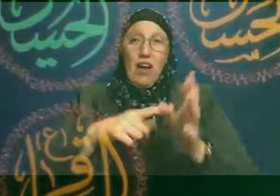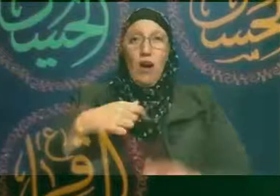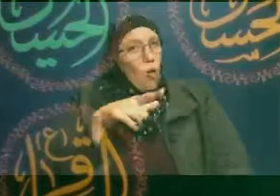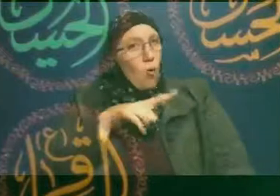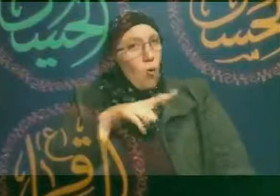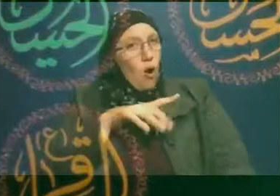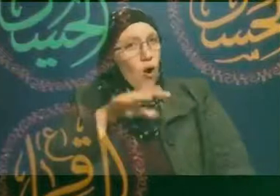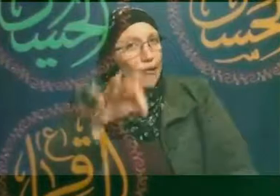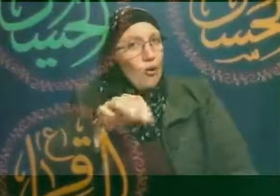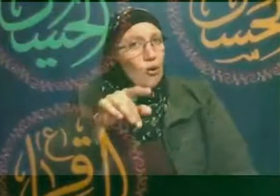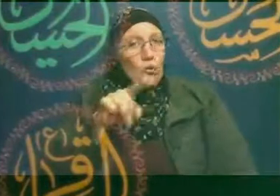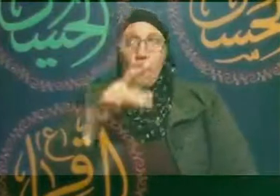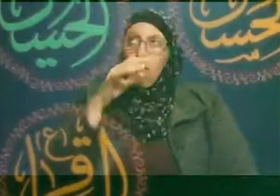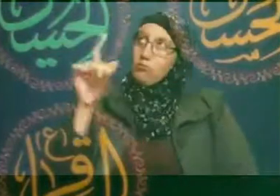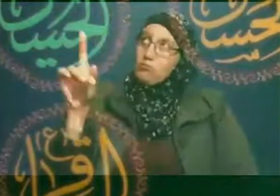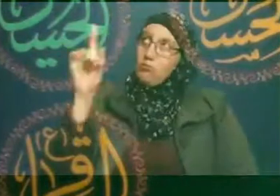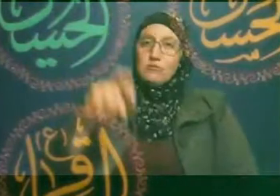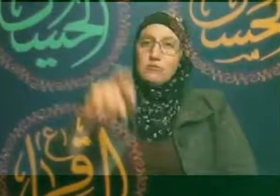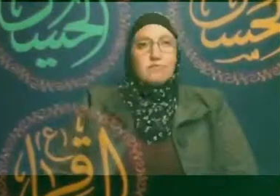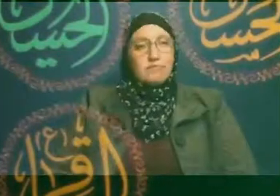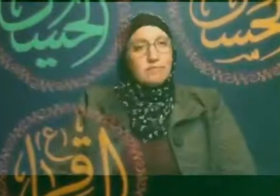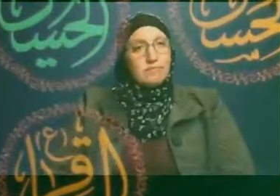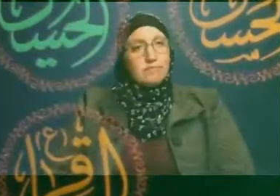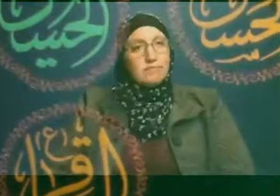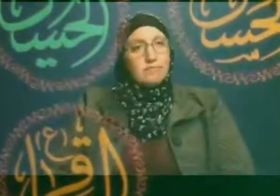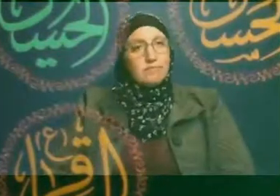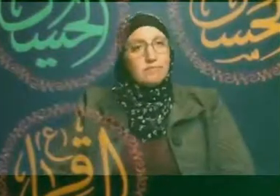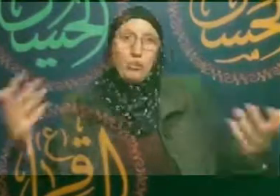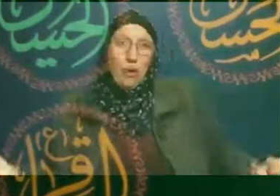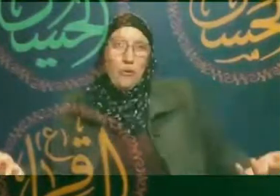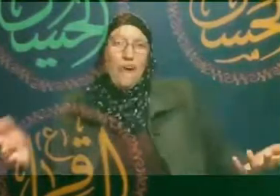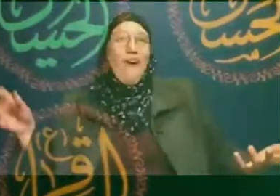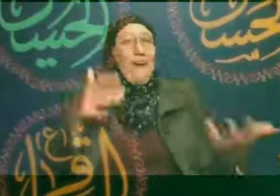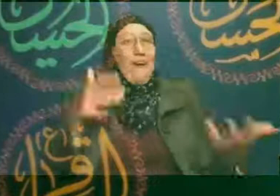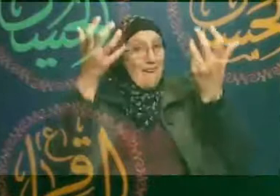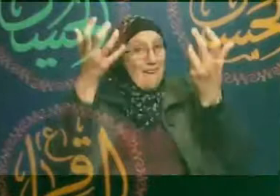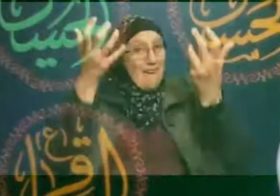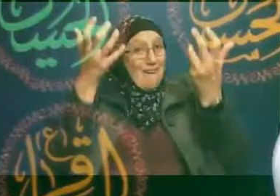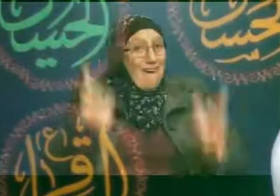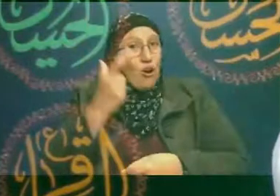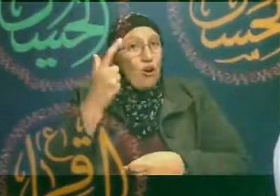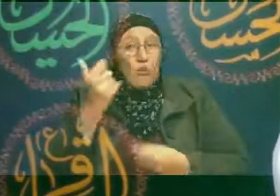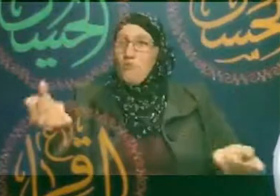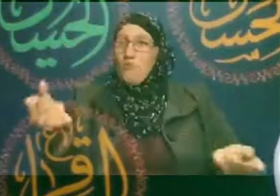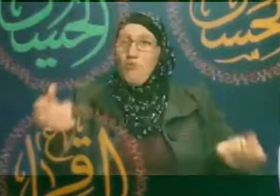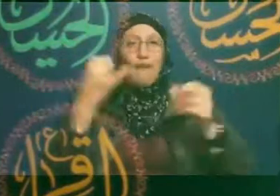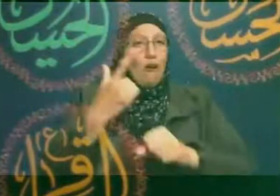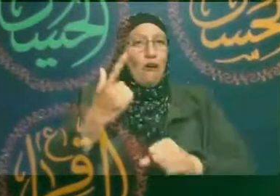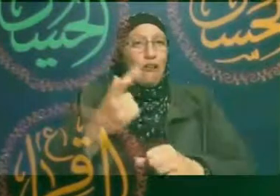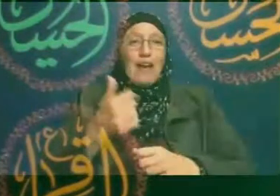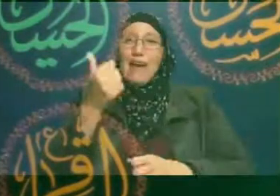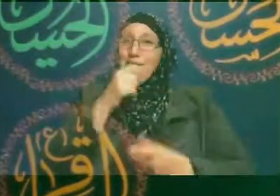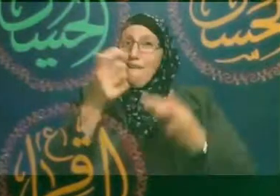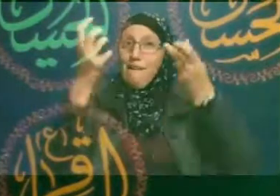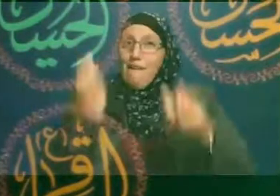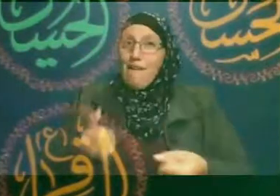in truth, either there is a God out there or there isn't. If there is, surely that God